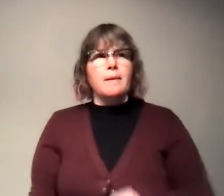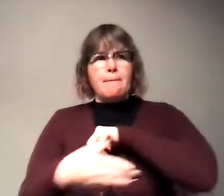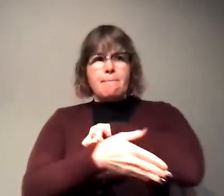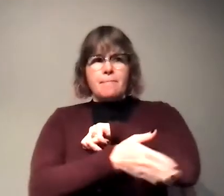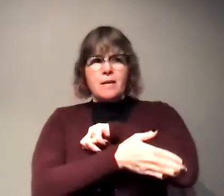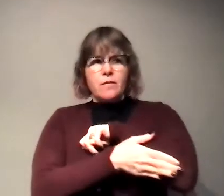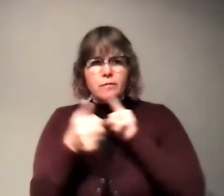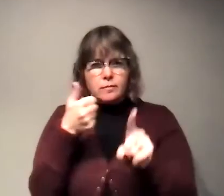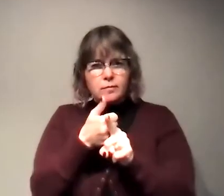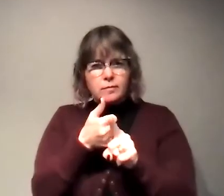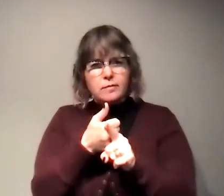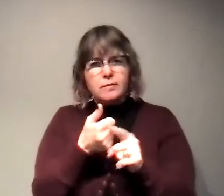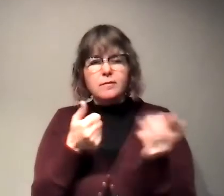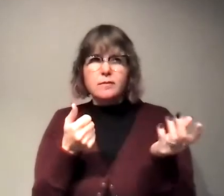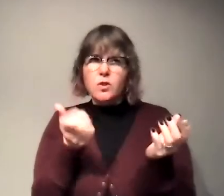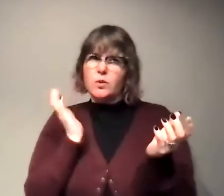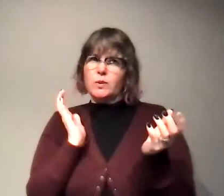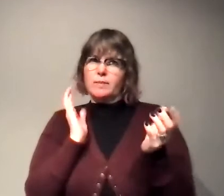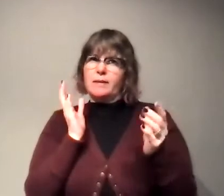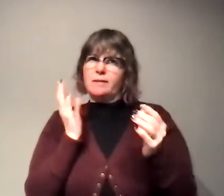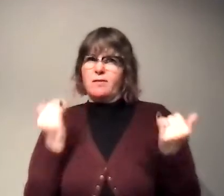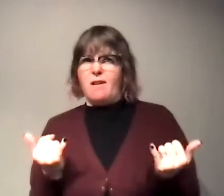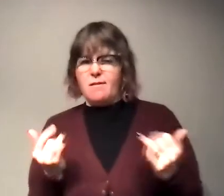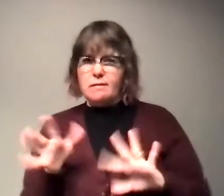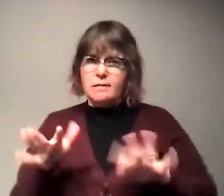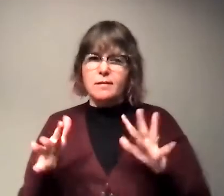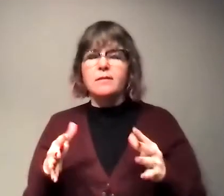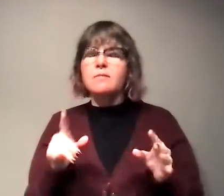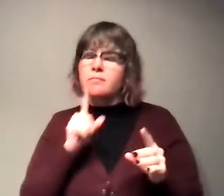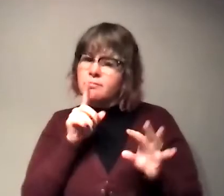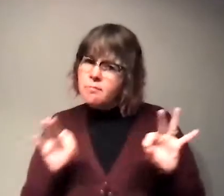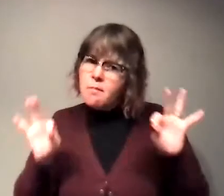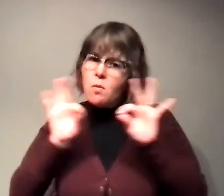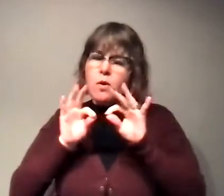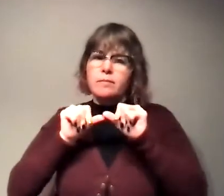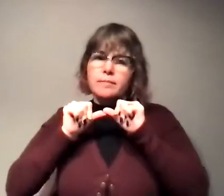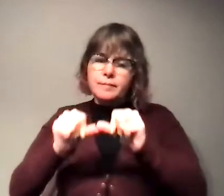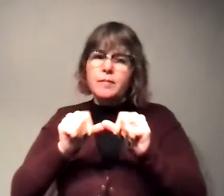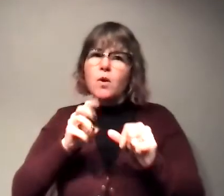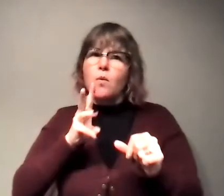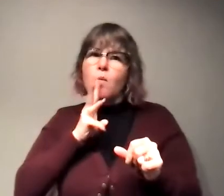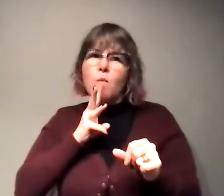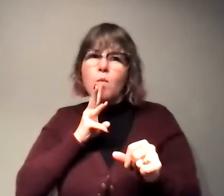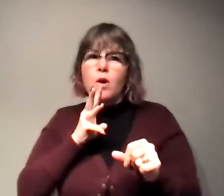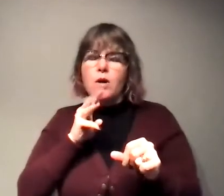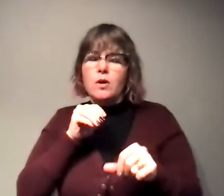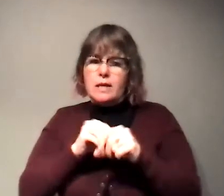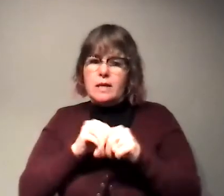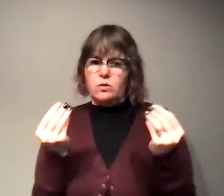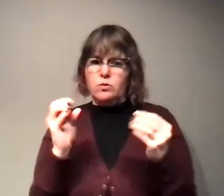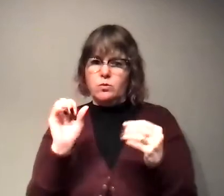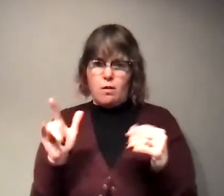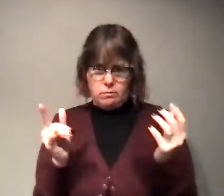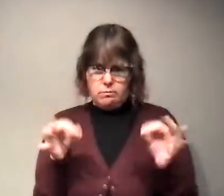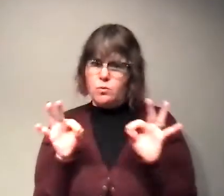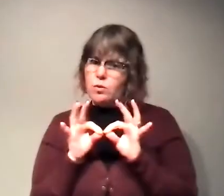are or were / are so important for keeping water in our soil. One of the